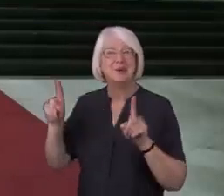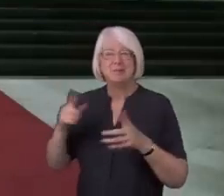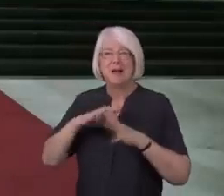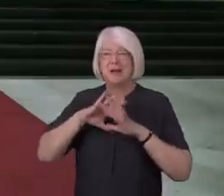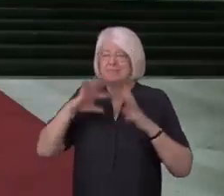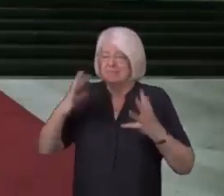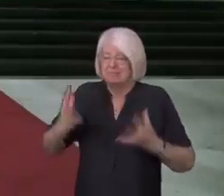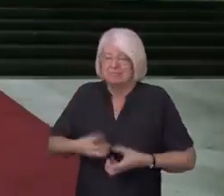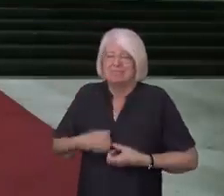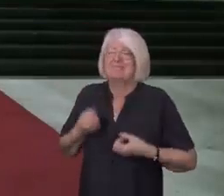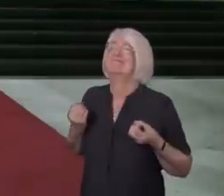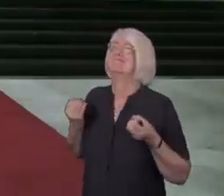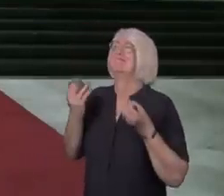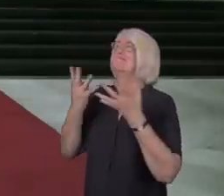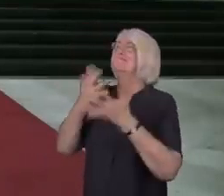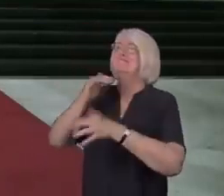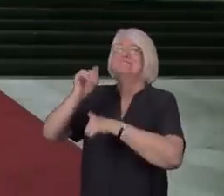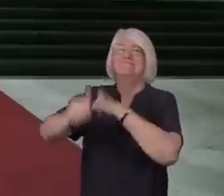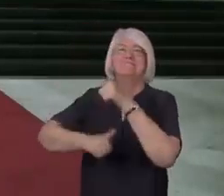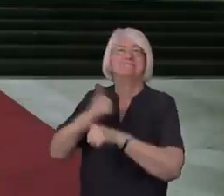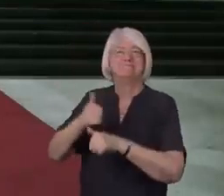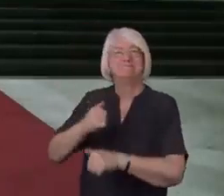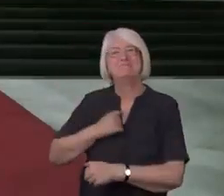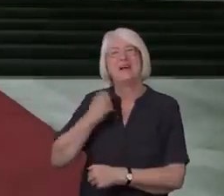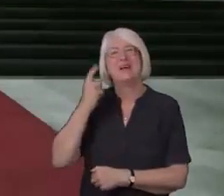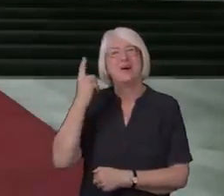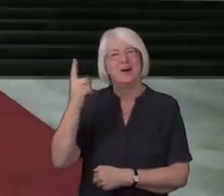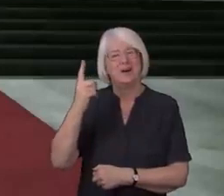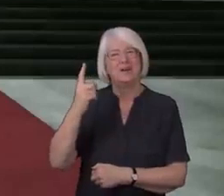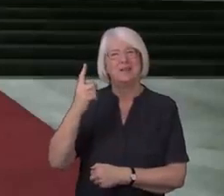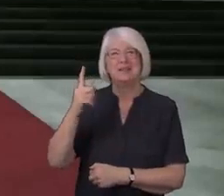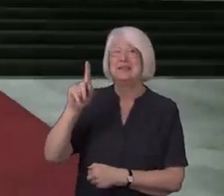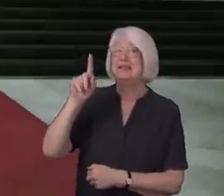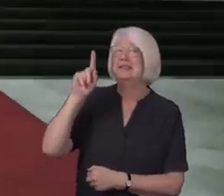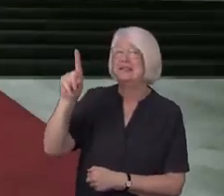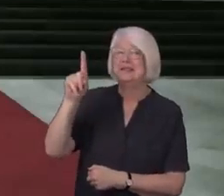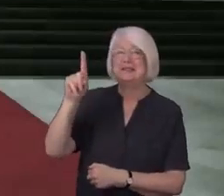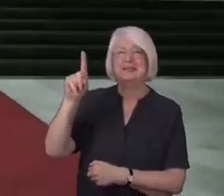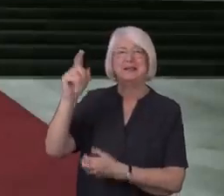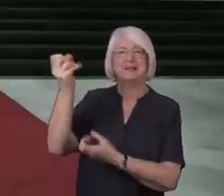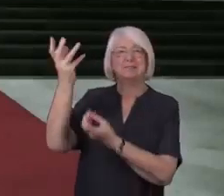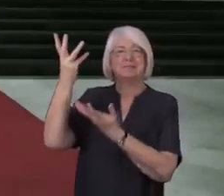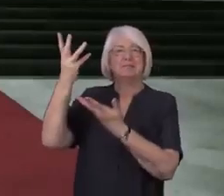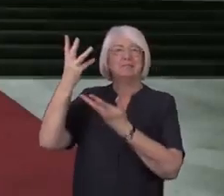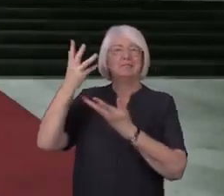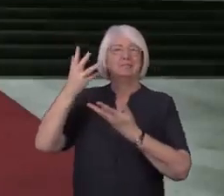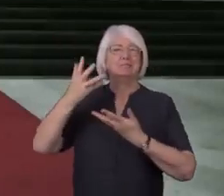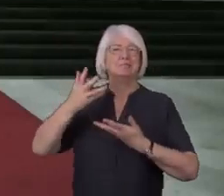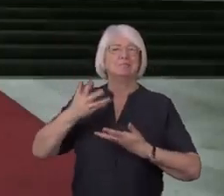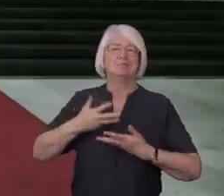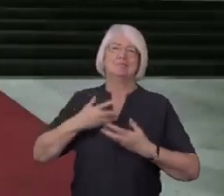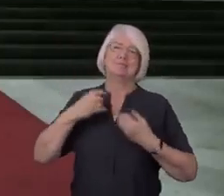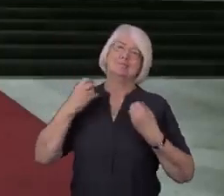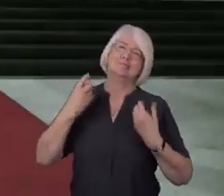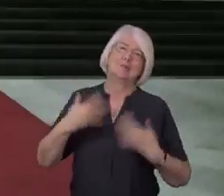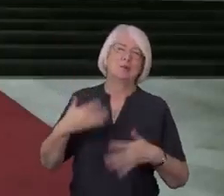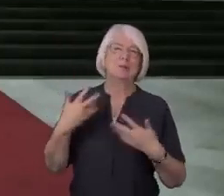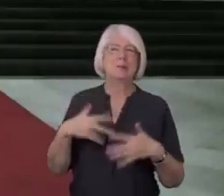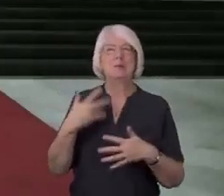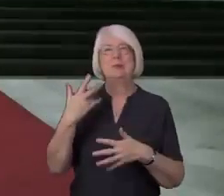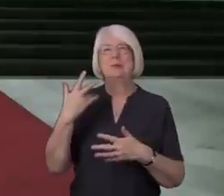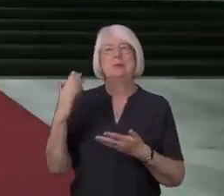being shall exult in my God, for he has clothed me with the garments